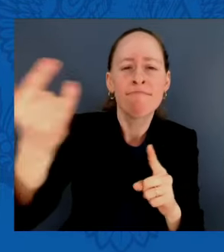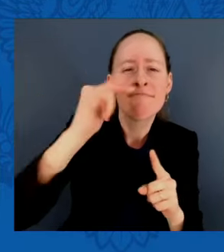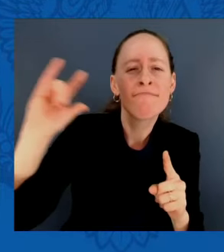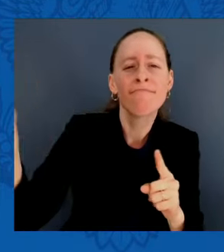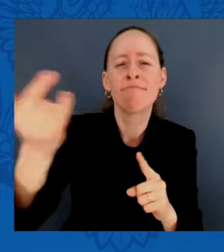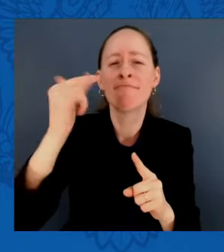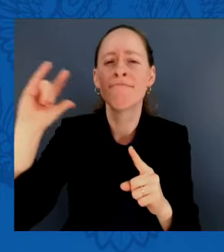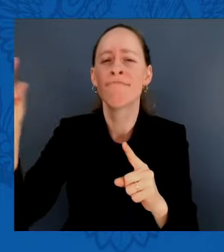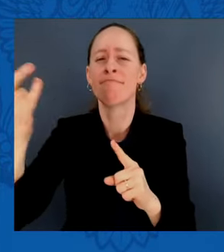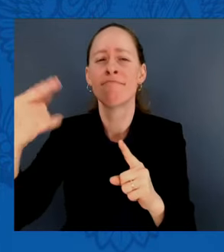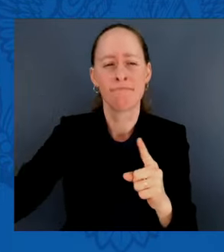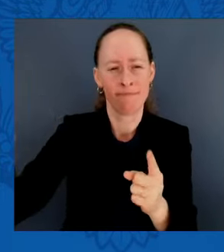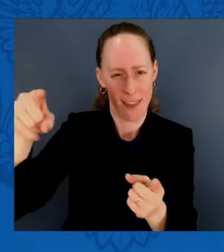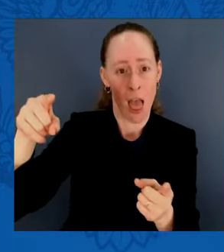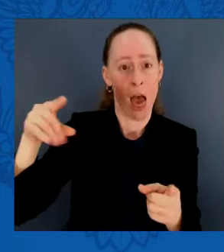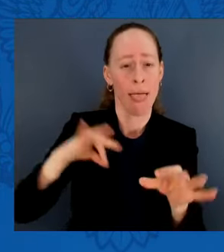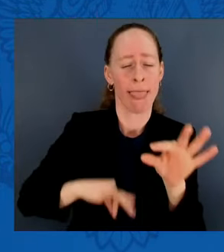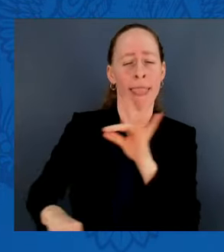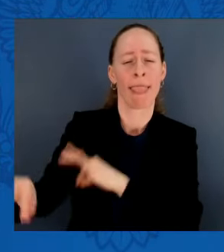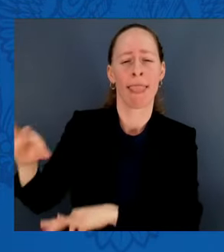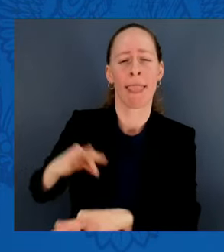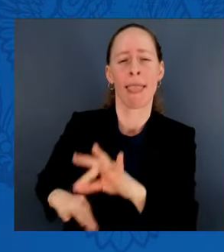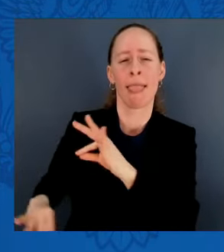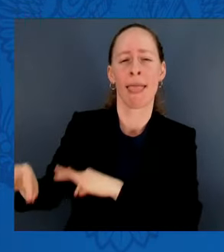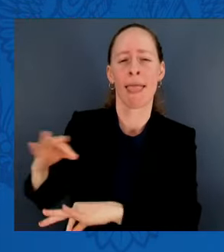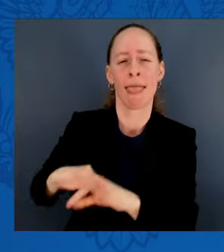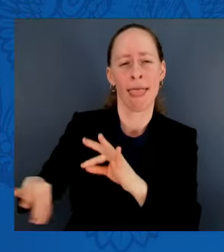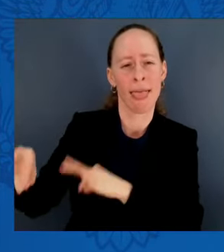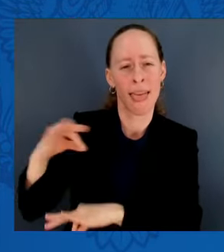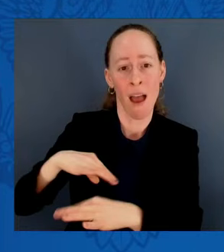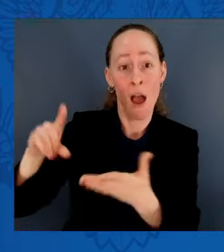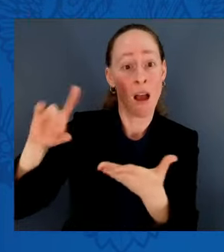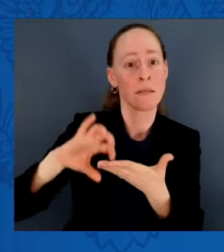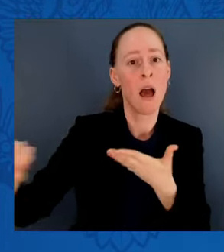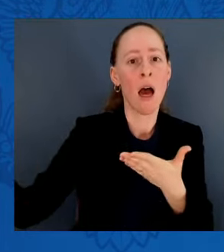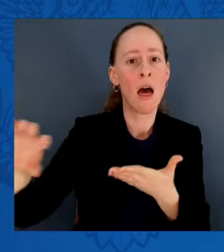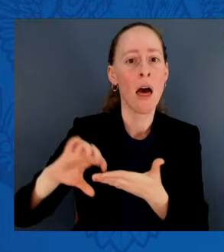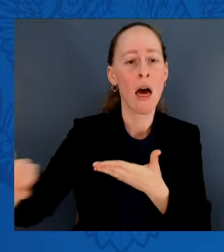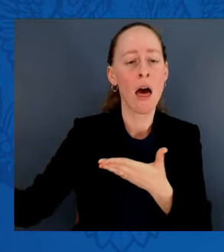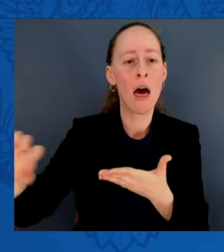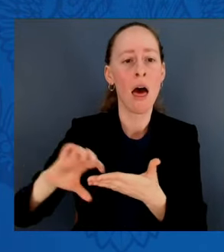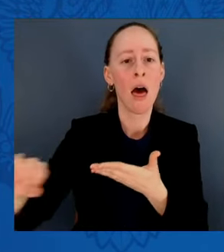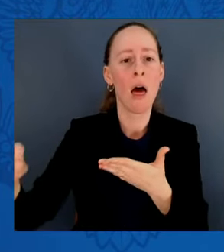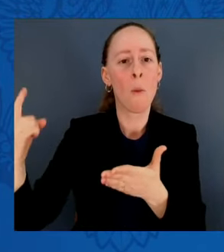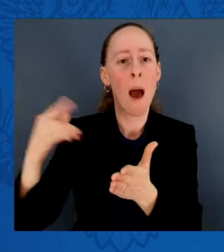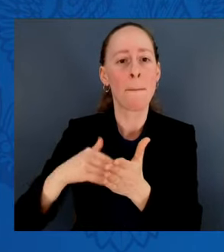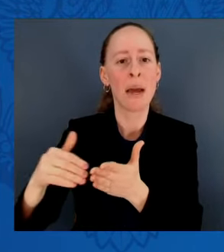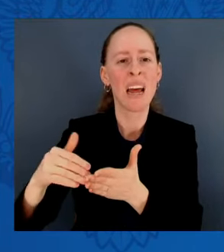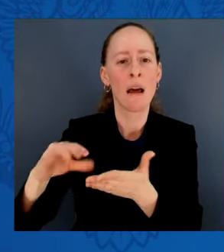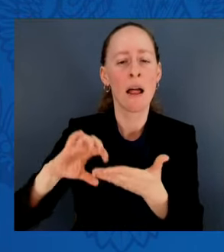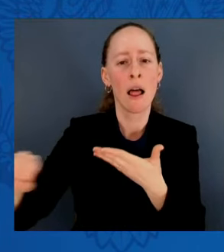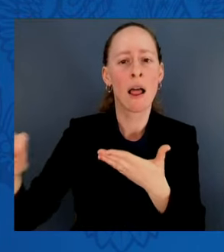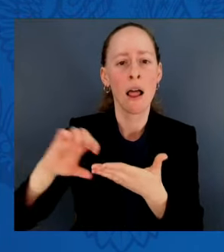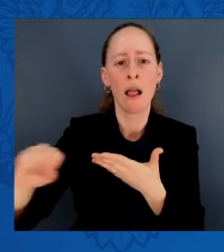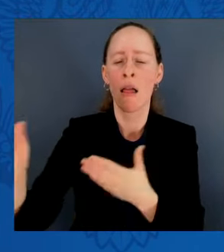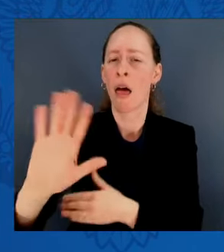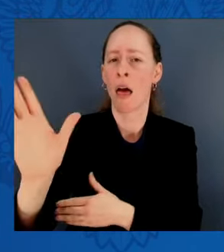$20 million if they want, but deduct $1 million. End it now. You know, there are 1,000 billionaires in